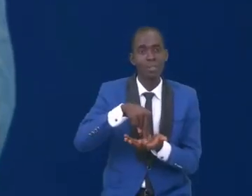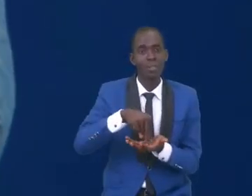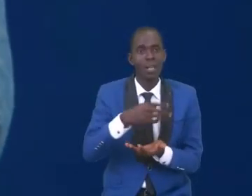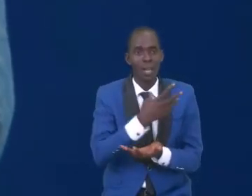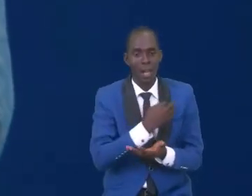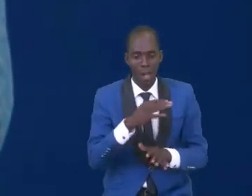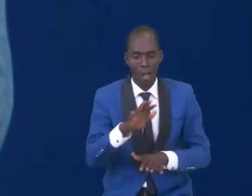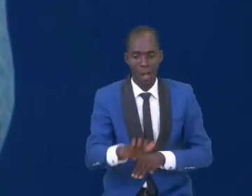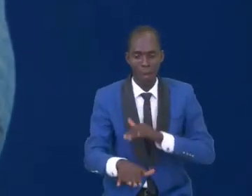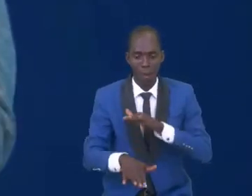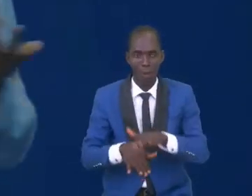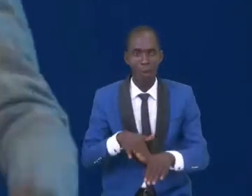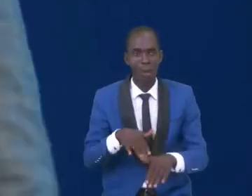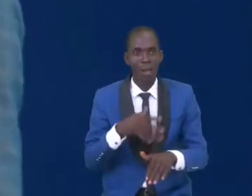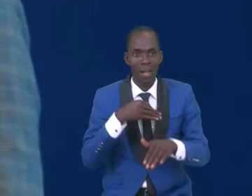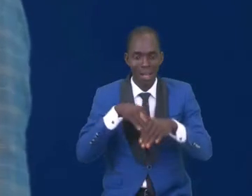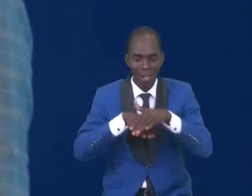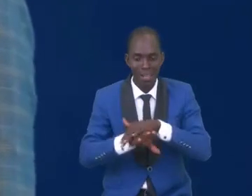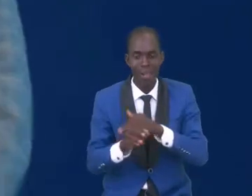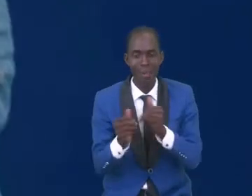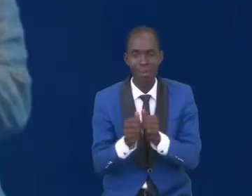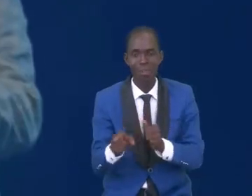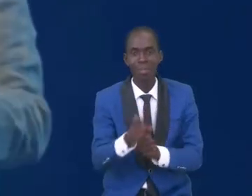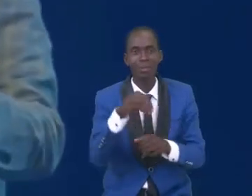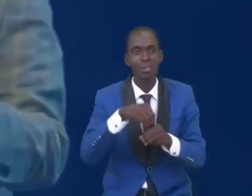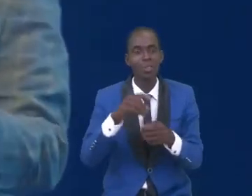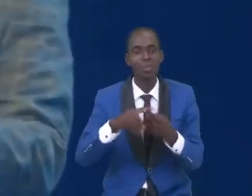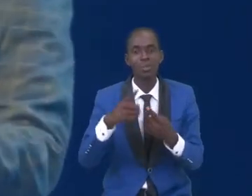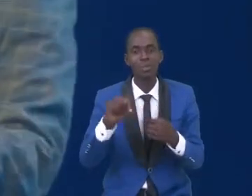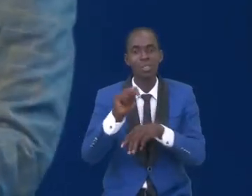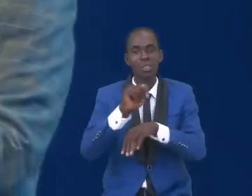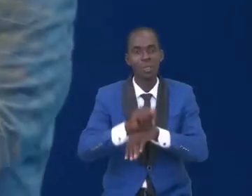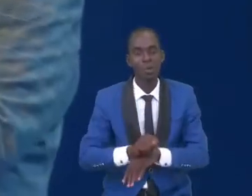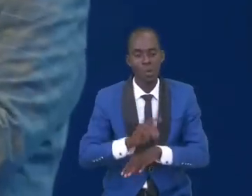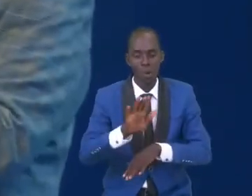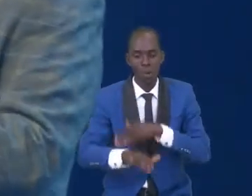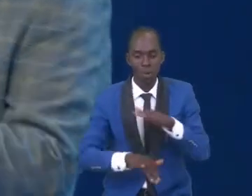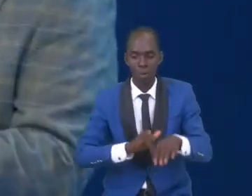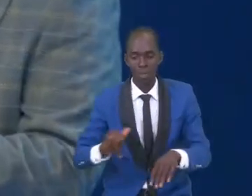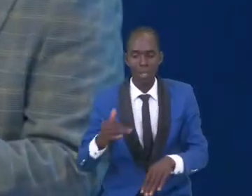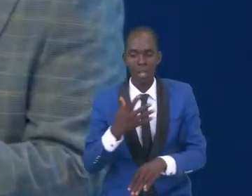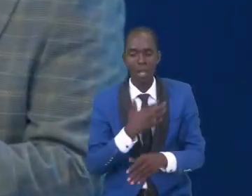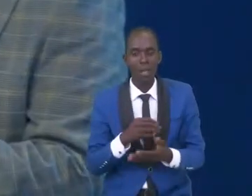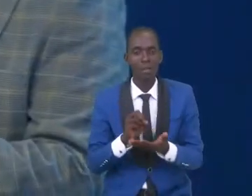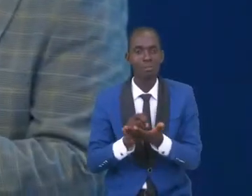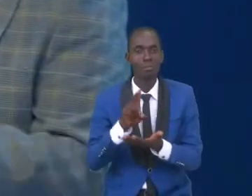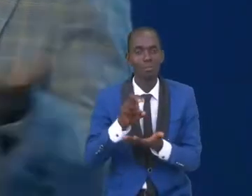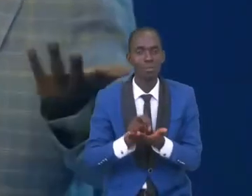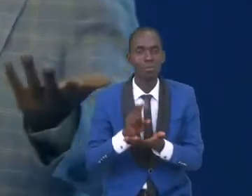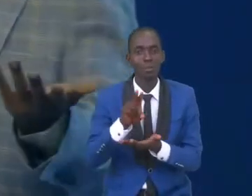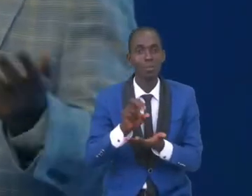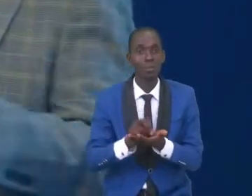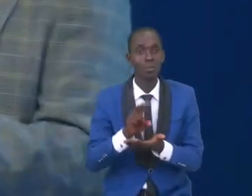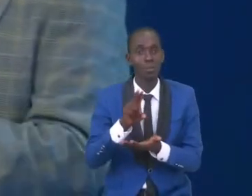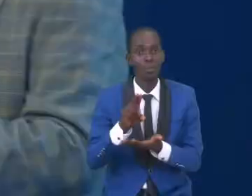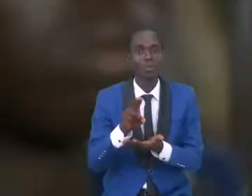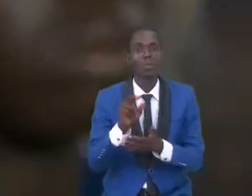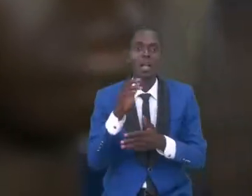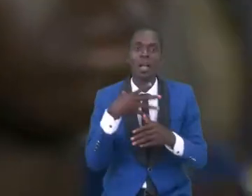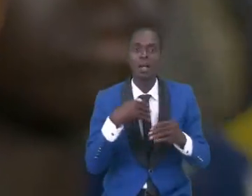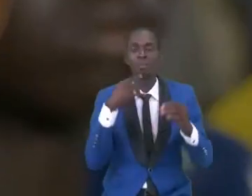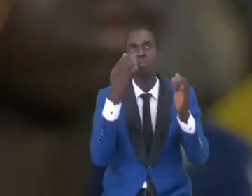entered with them into the temple, walking and leaping and praising